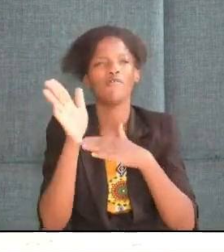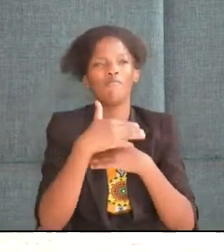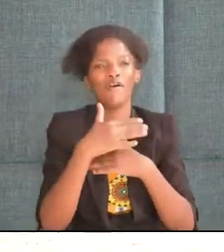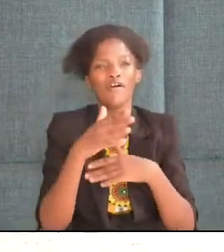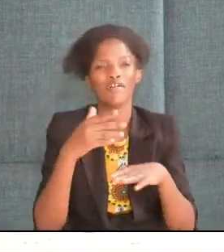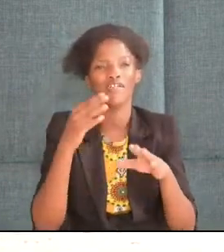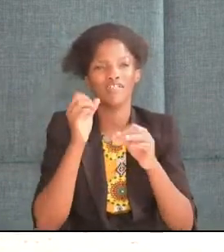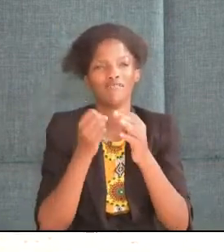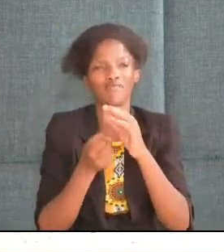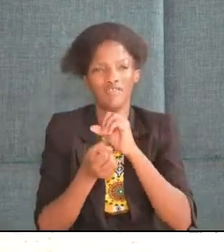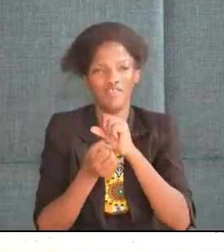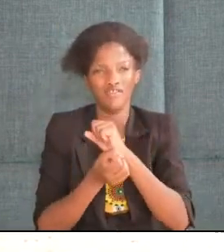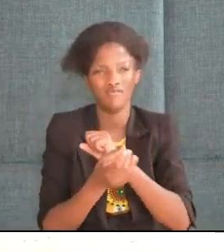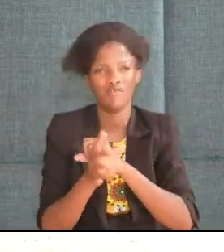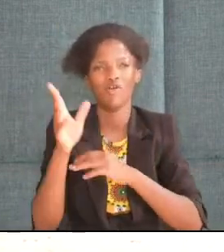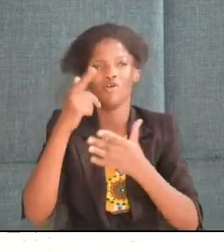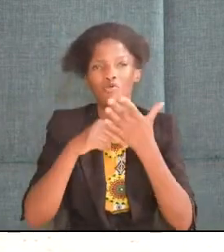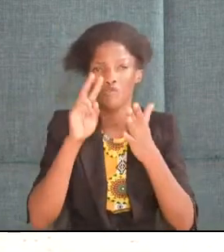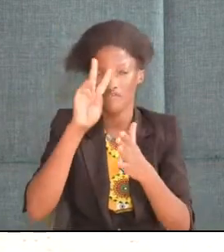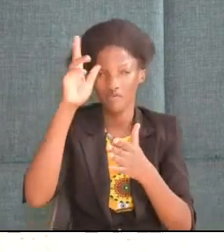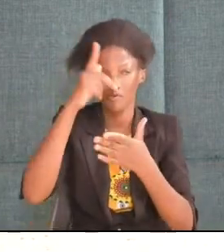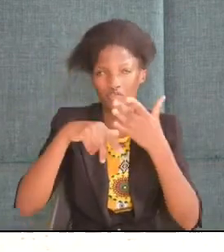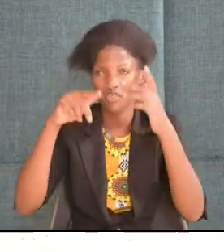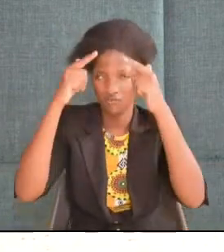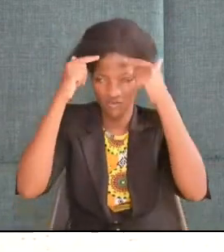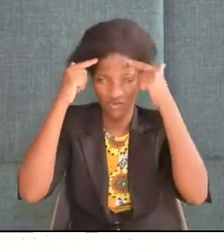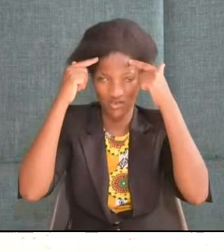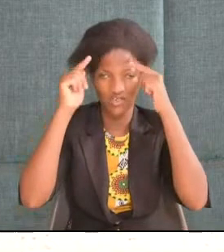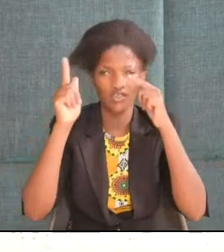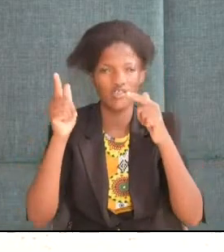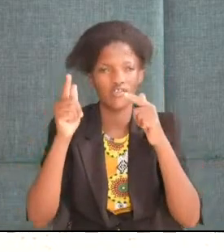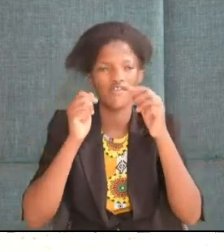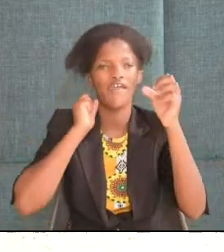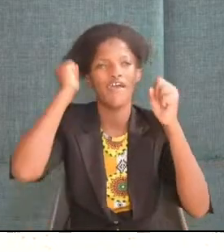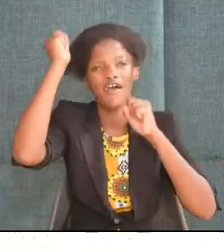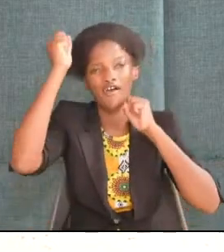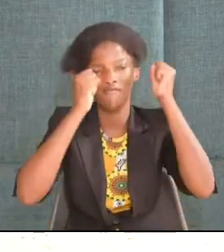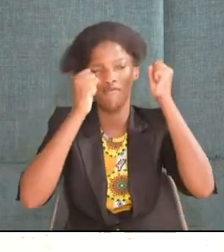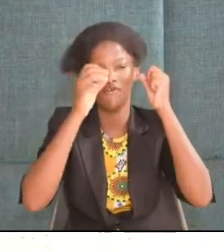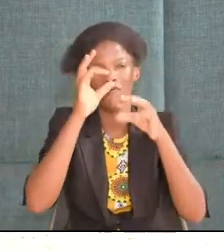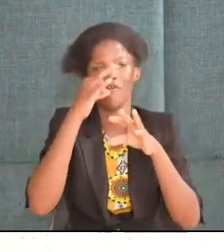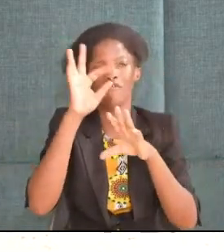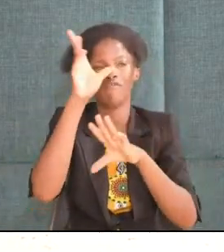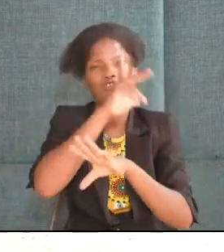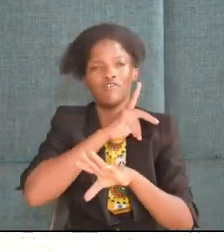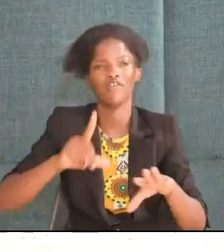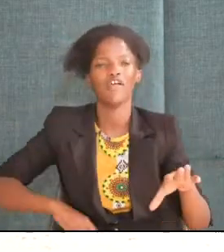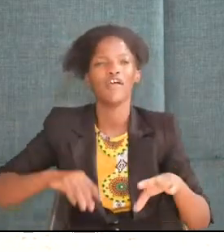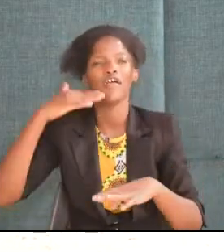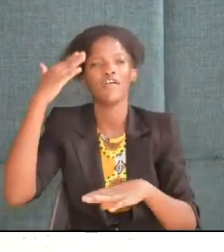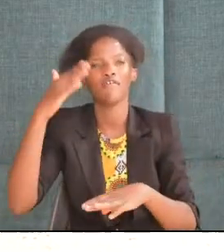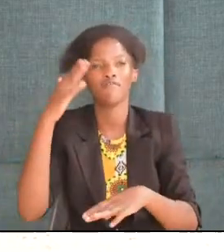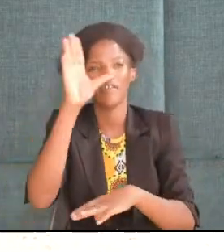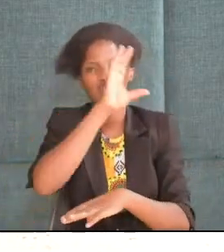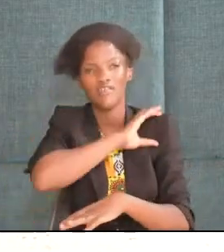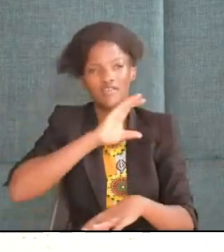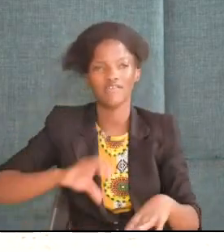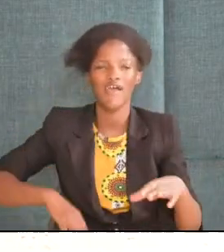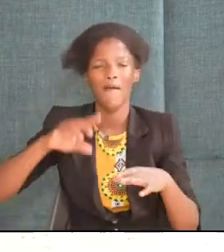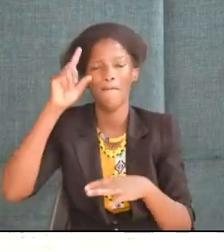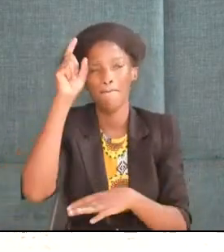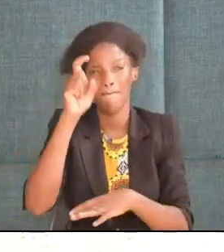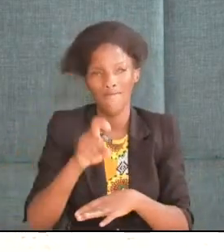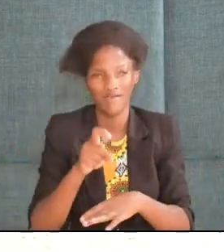explain. You see what I'm wearing? This is the armor of God. Every Christian must